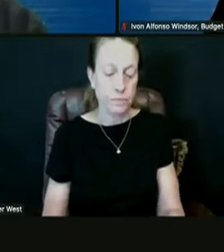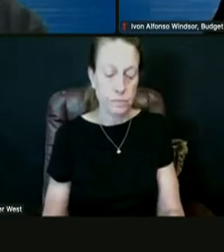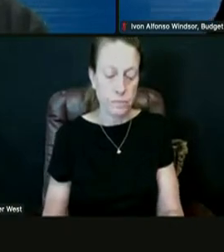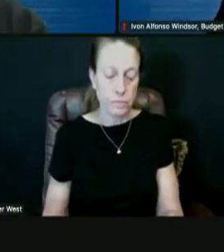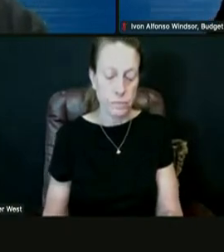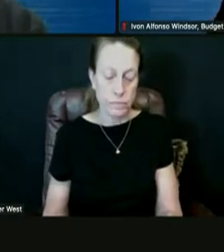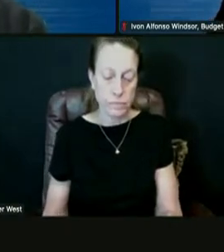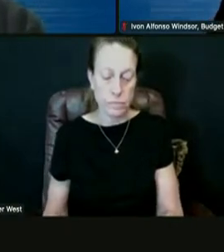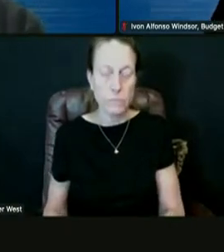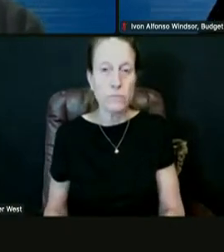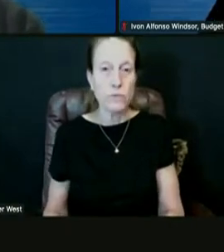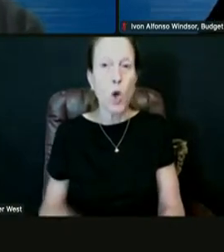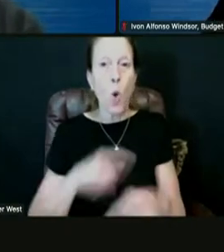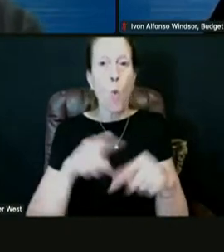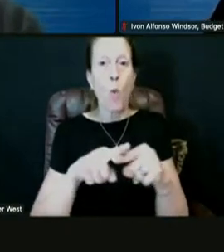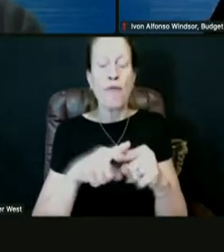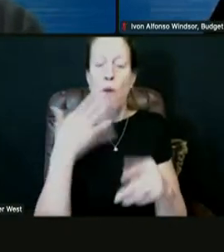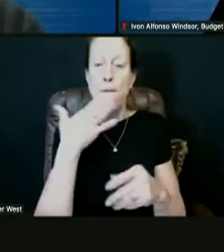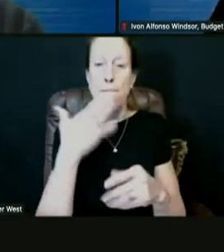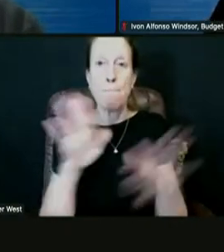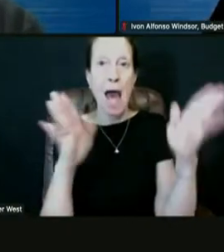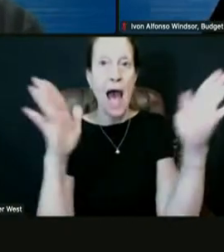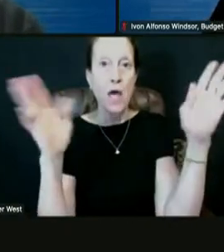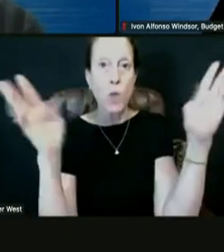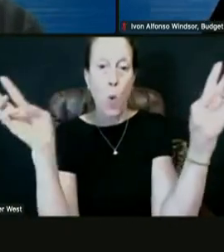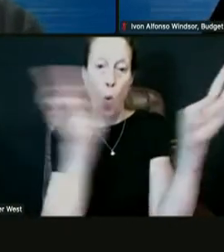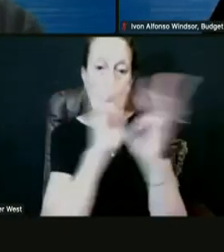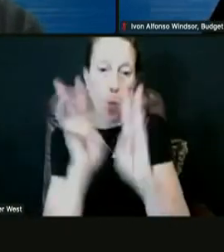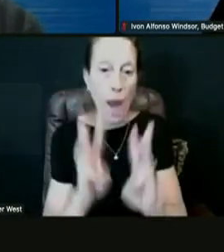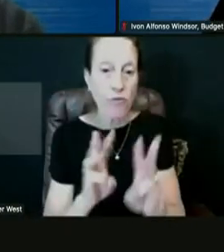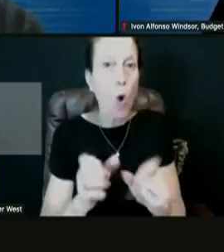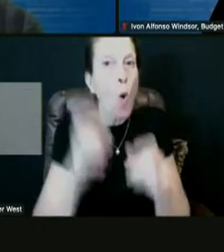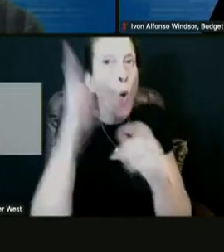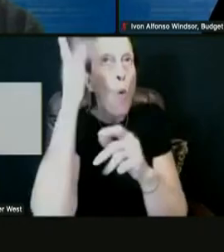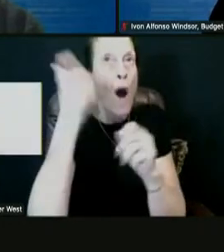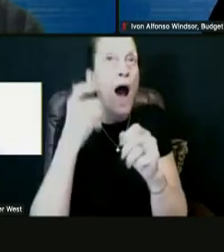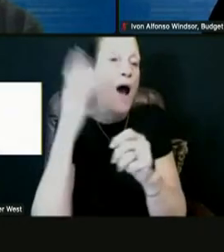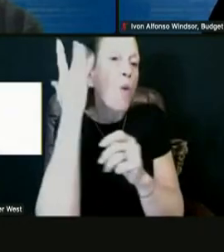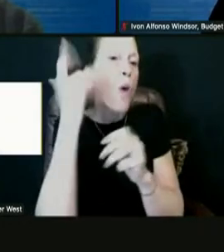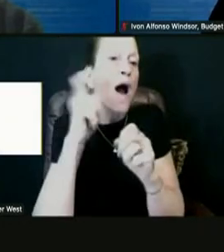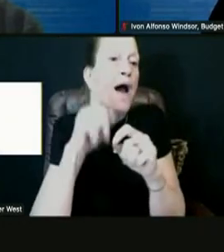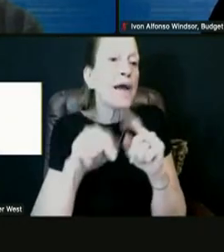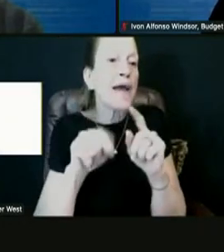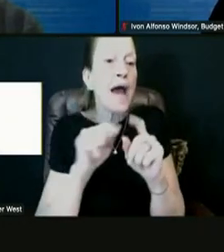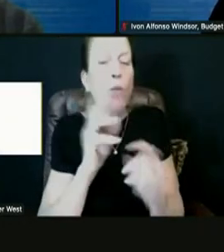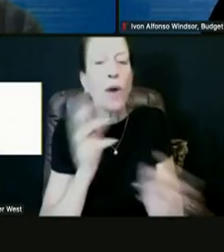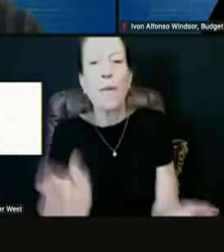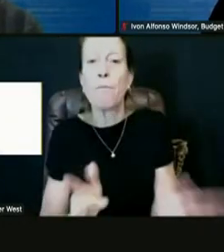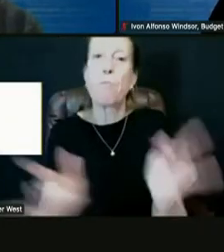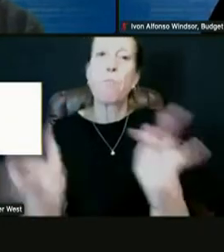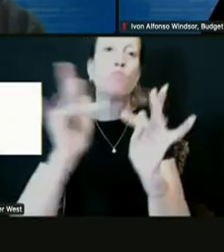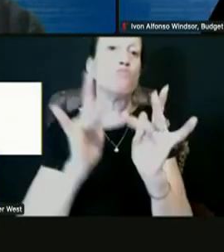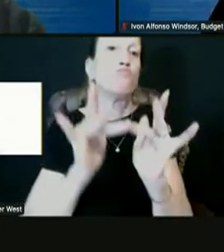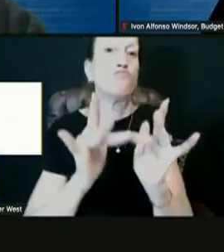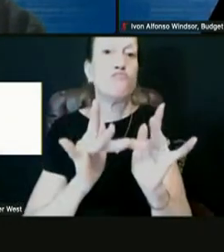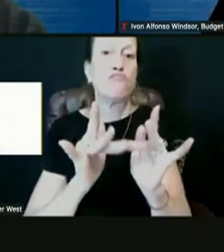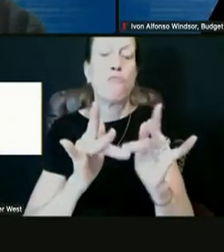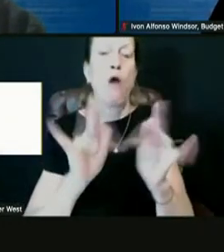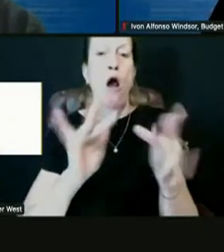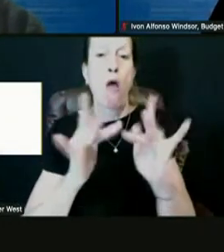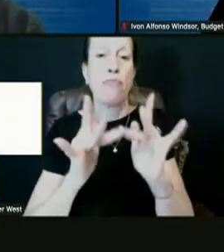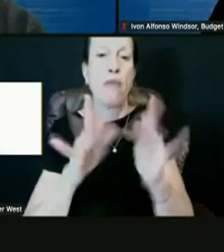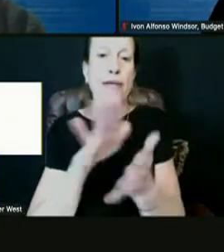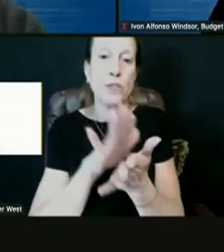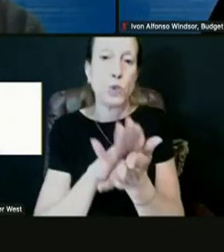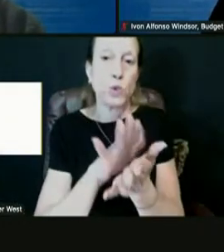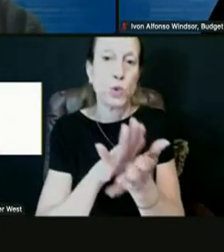reads, when there is bad weather, why can't we go to virtual school? I ask because traditionally when we miss so many days, the days that we make up